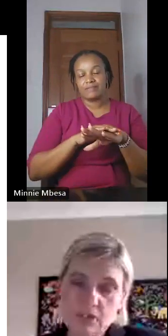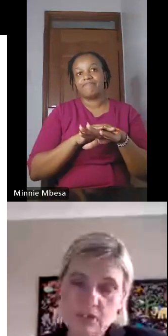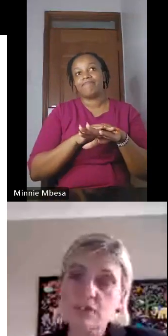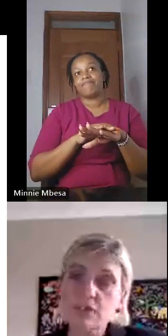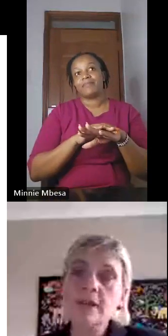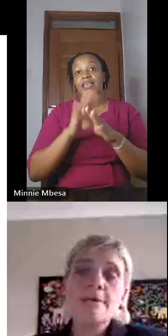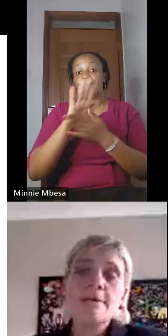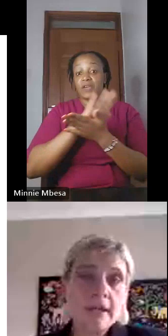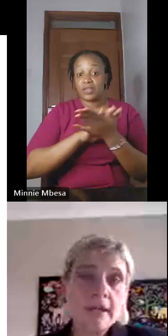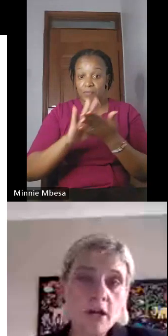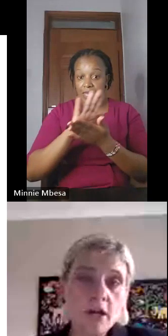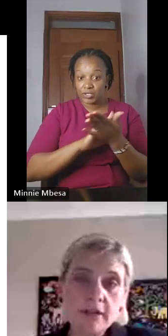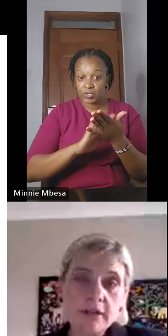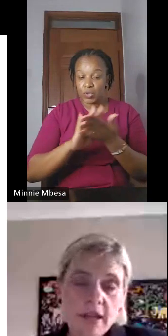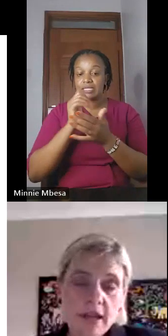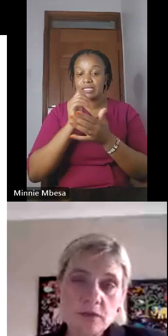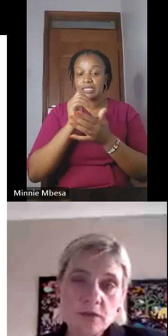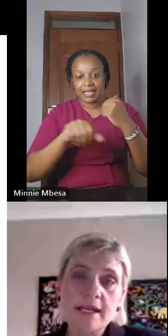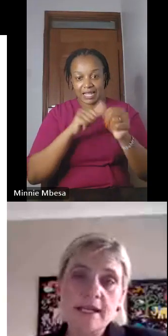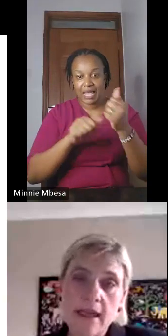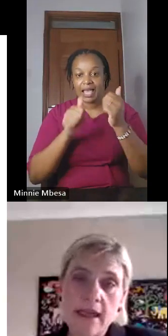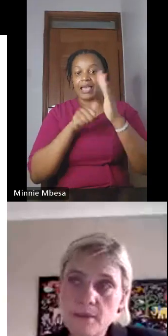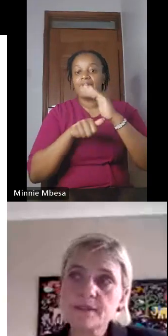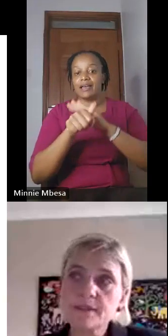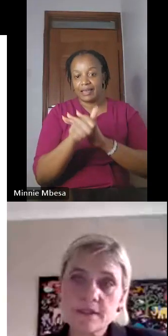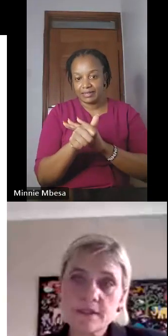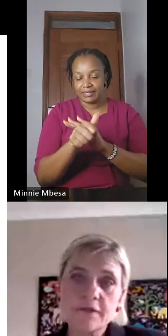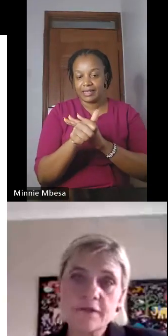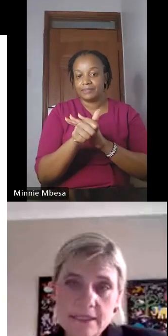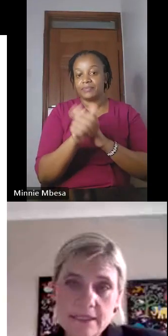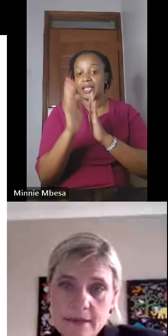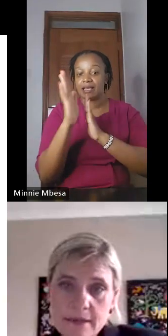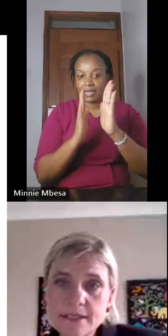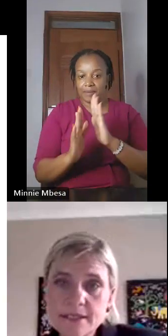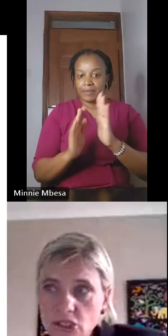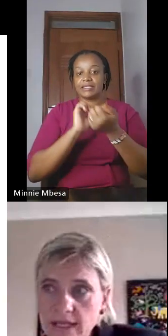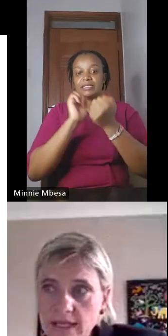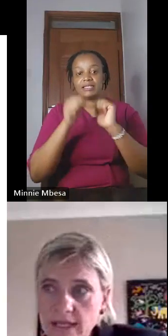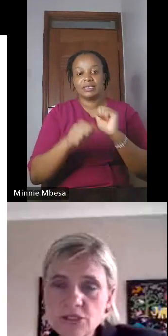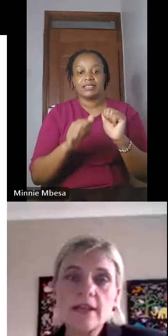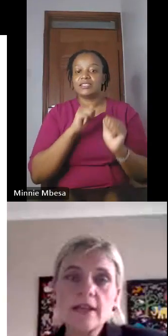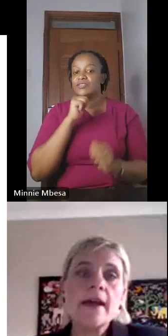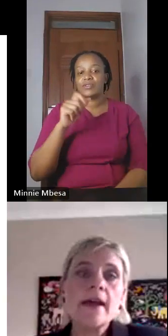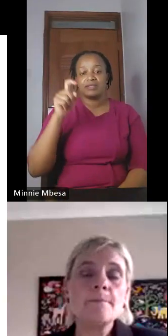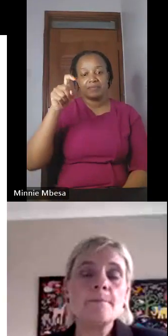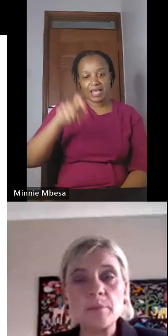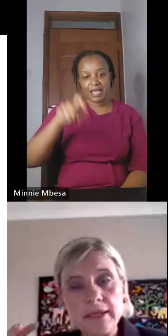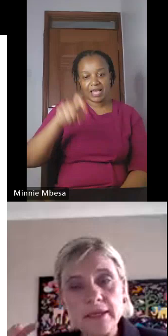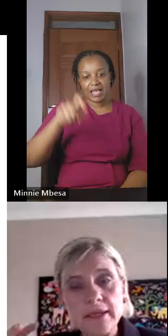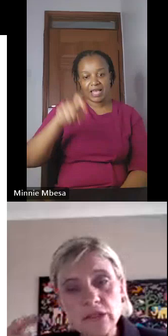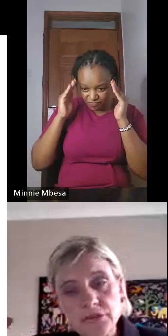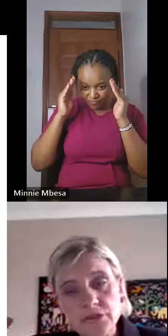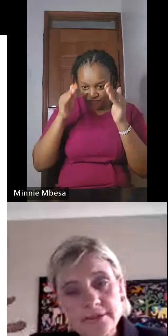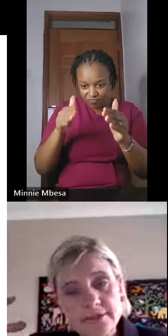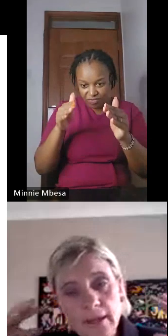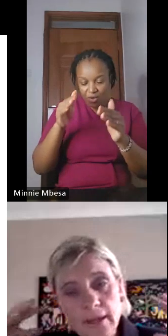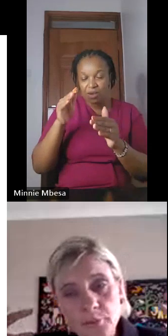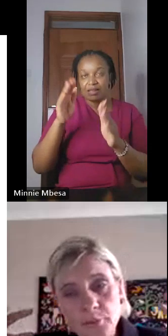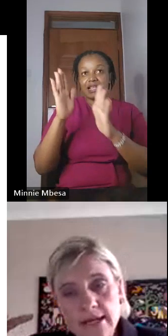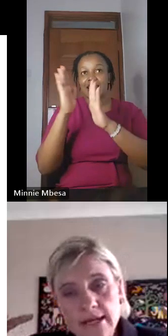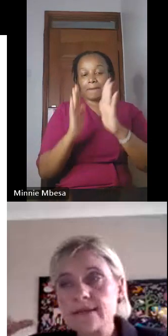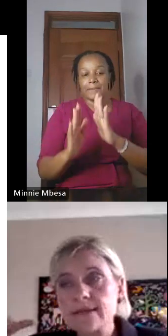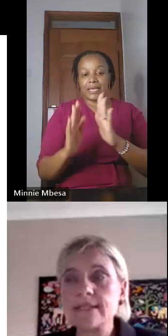climate change. So it's not that you have to study a master's of climate change, but